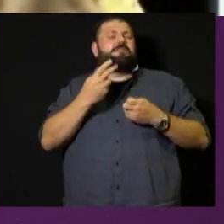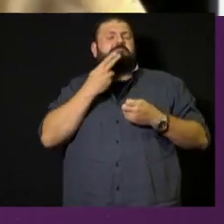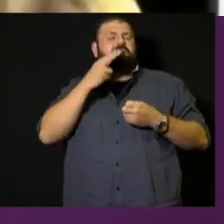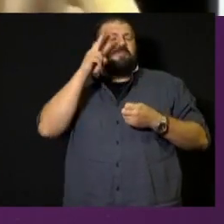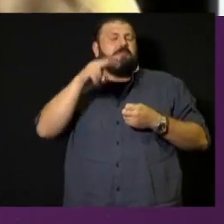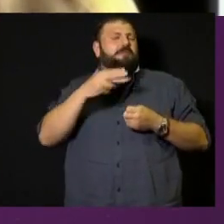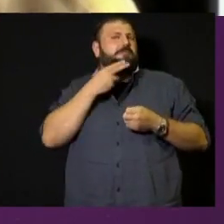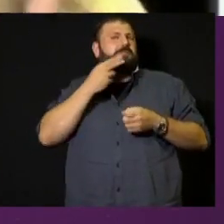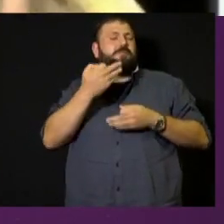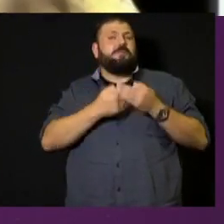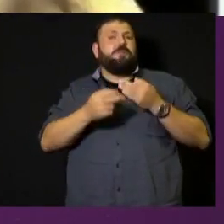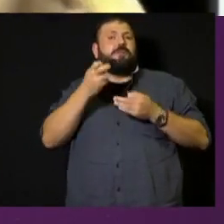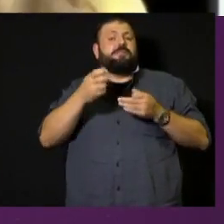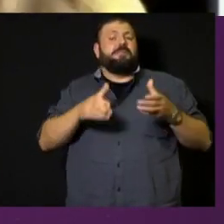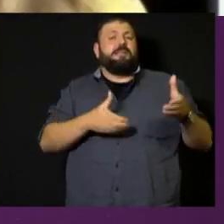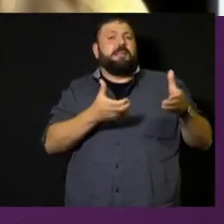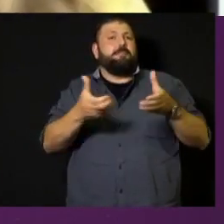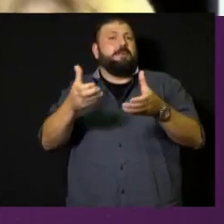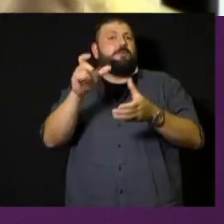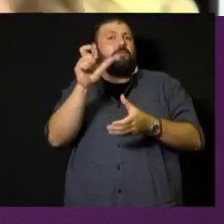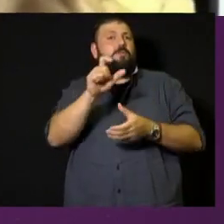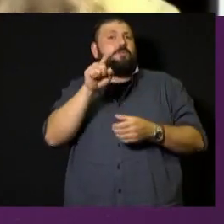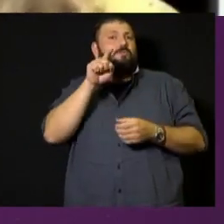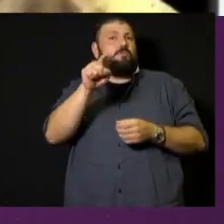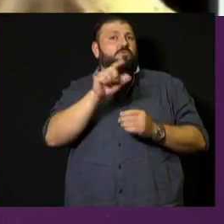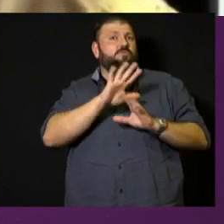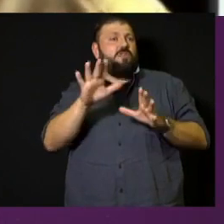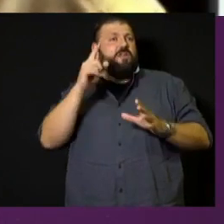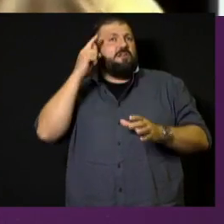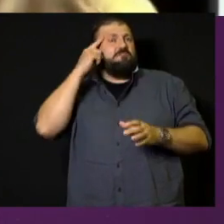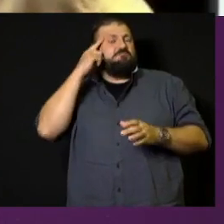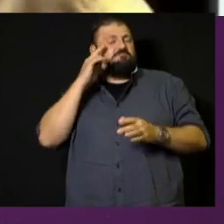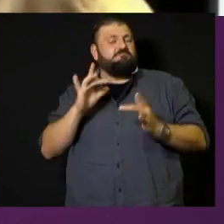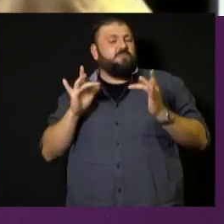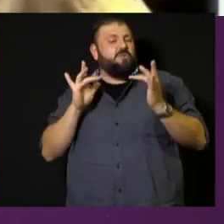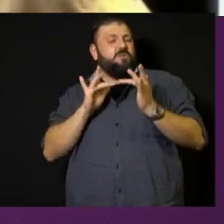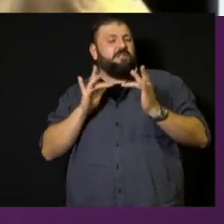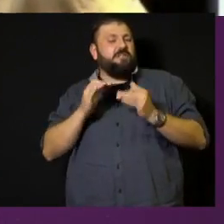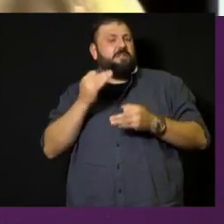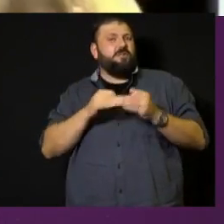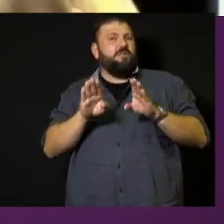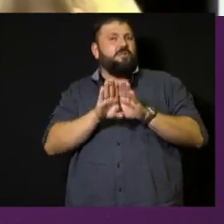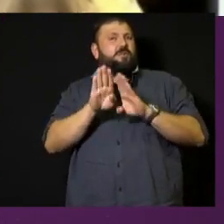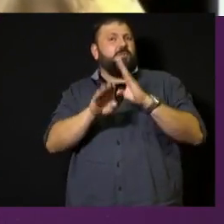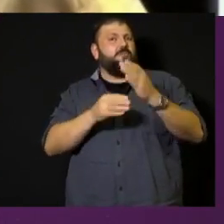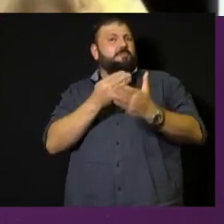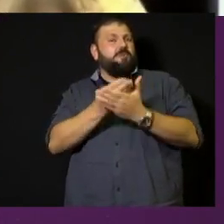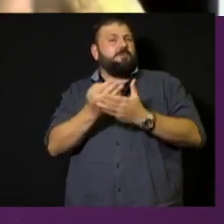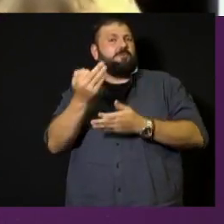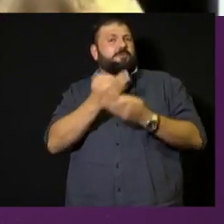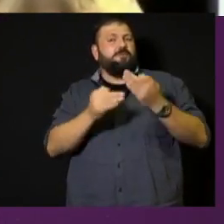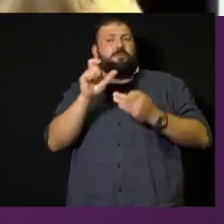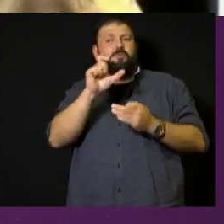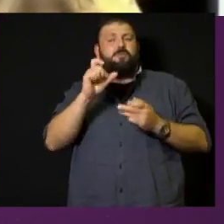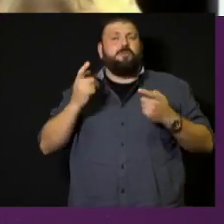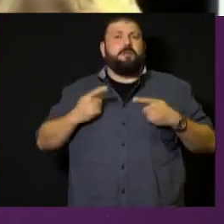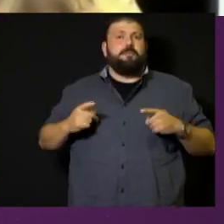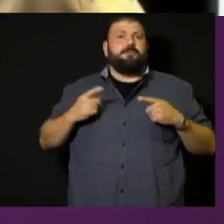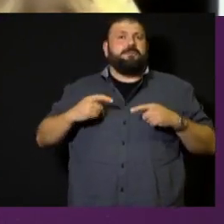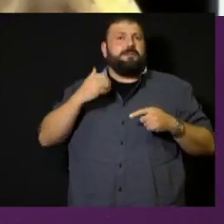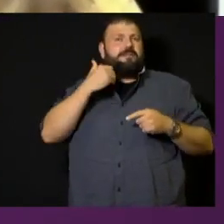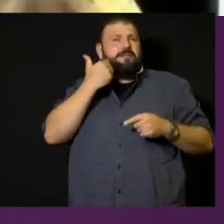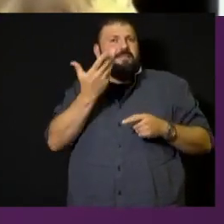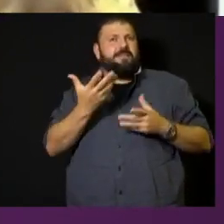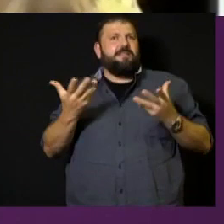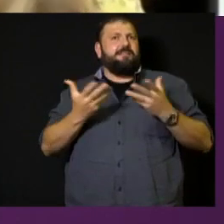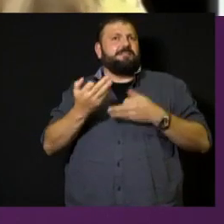they are my inspiration. So when you are connected with that purpose, that